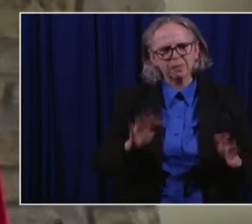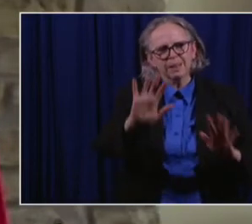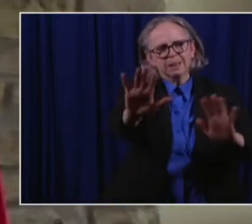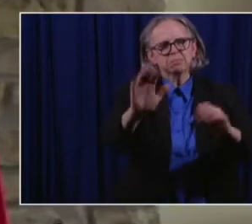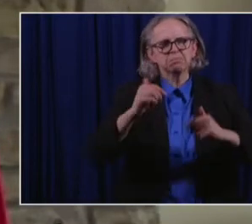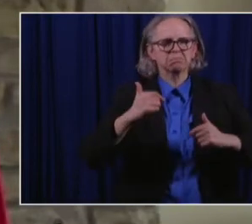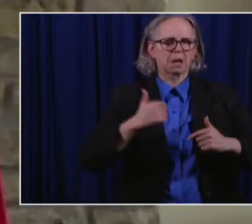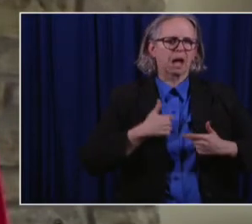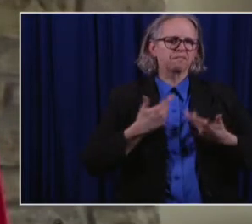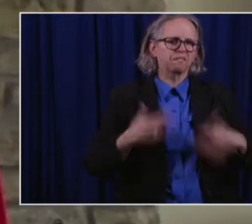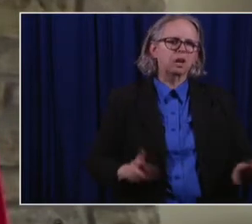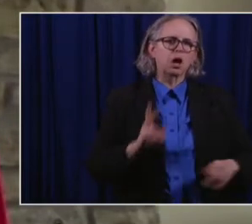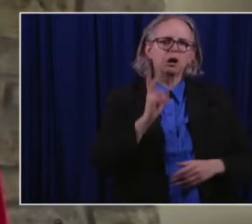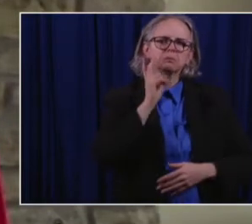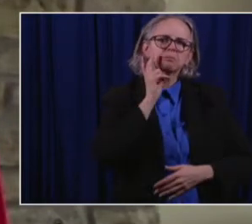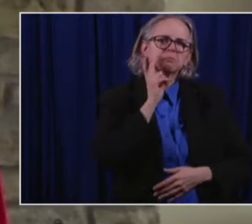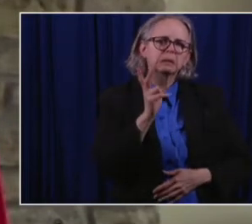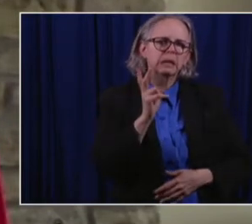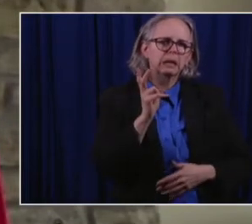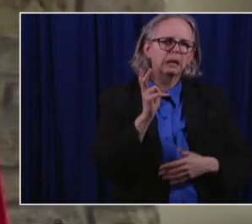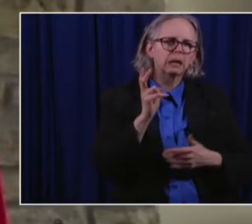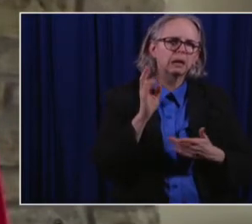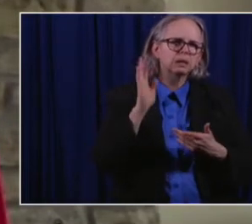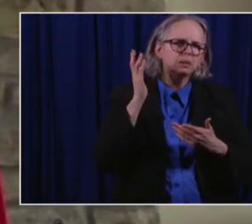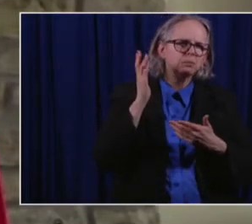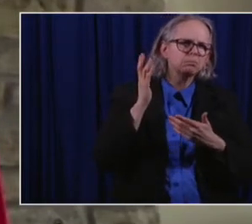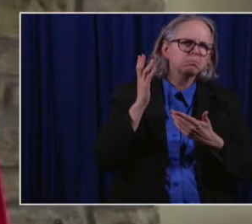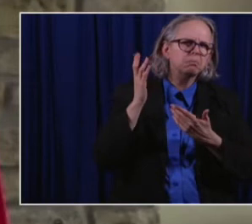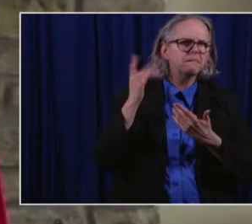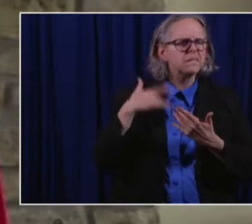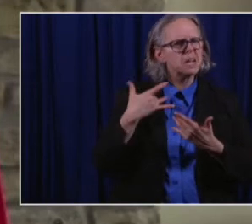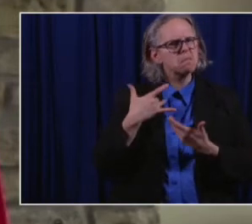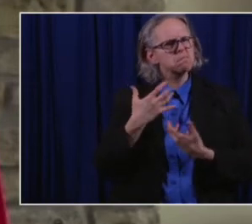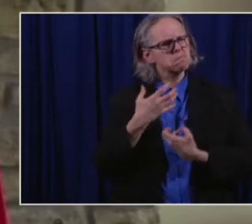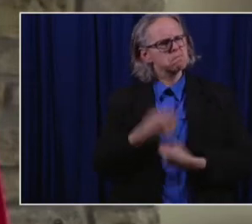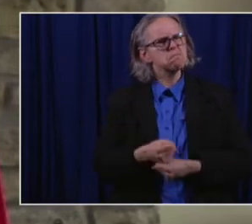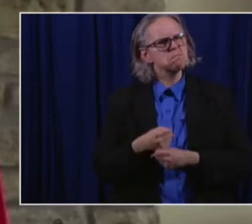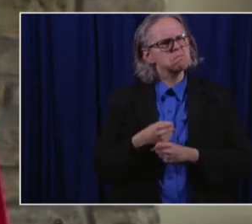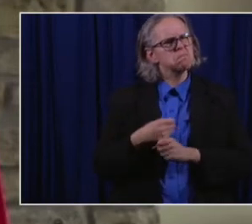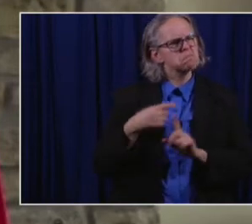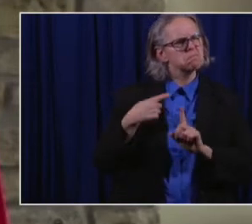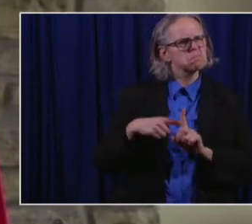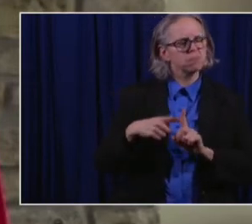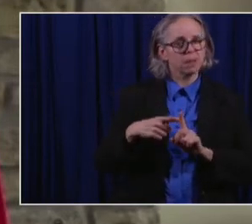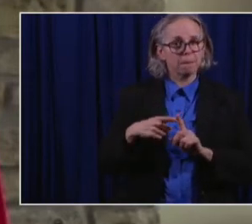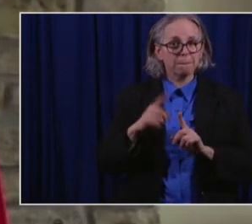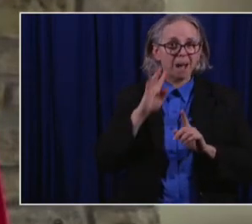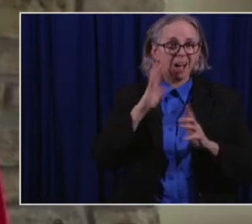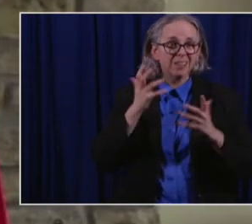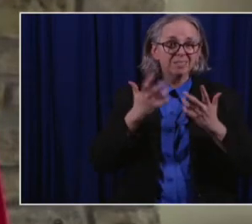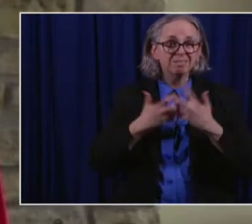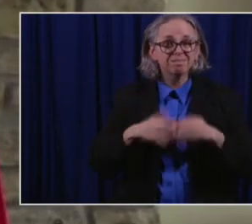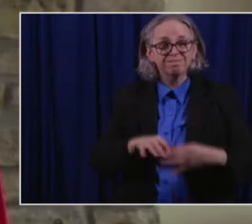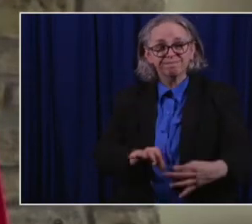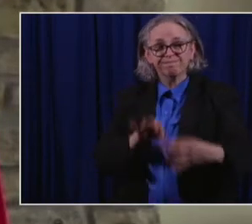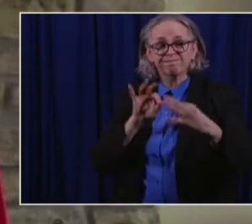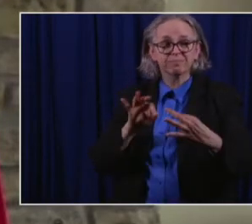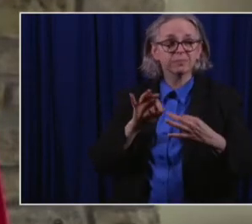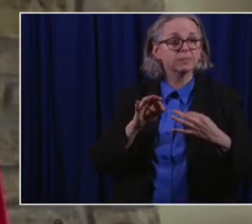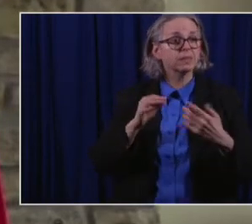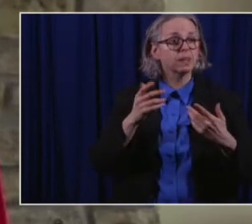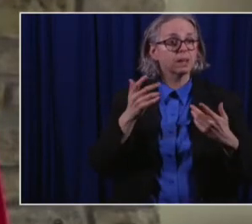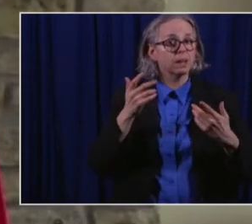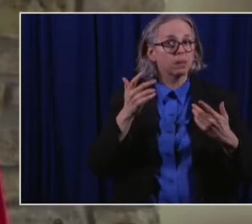things that have helped, but frankly have not helped enough. The curfew, the